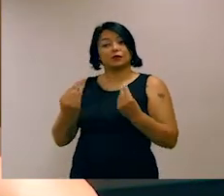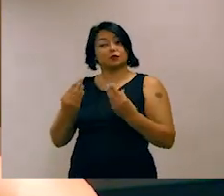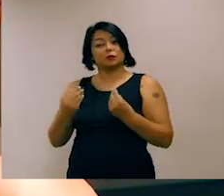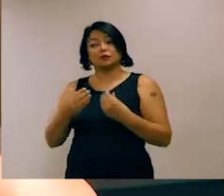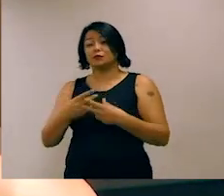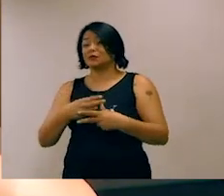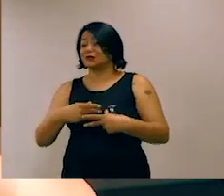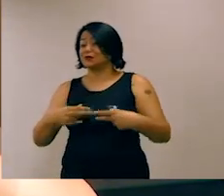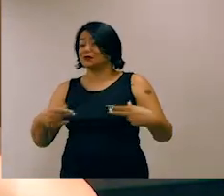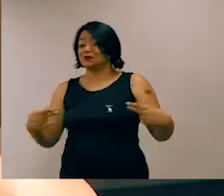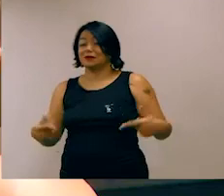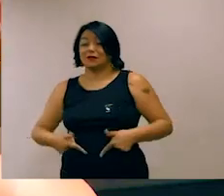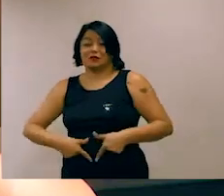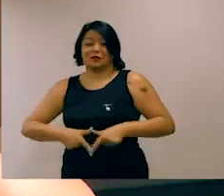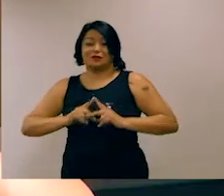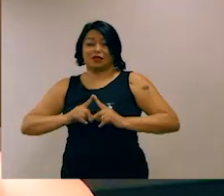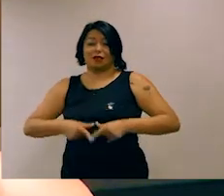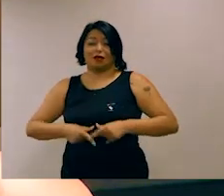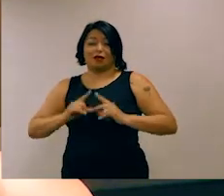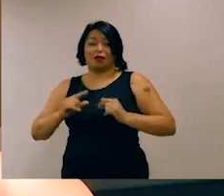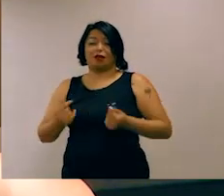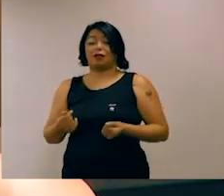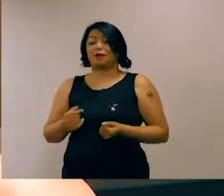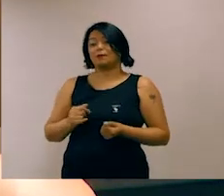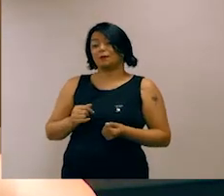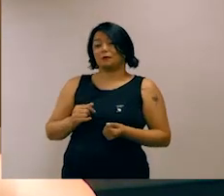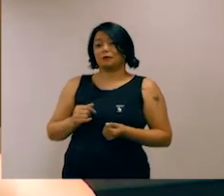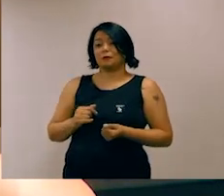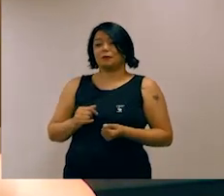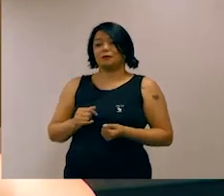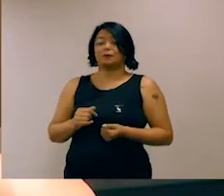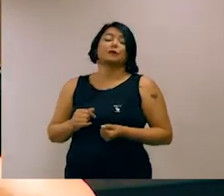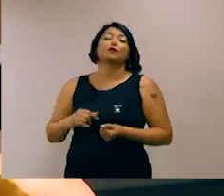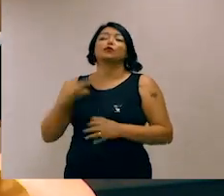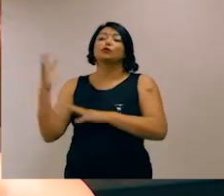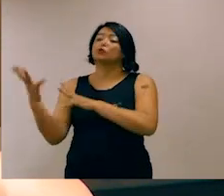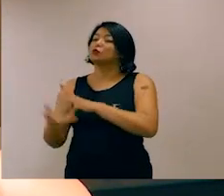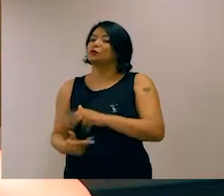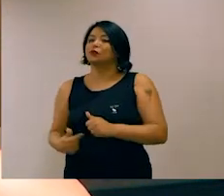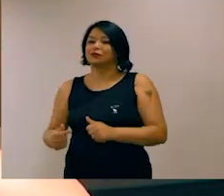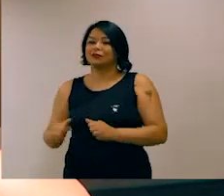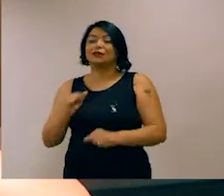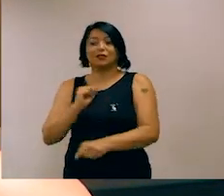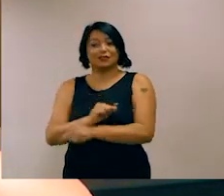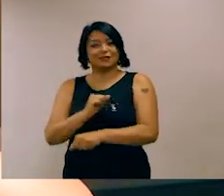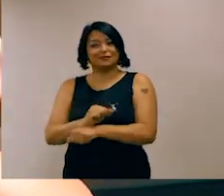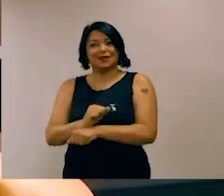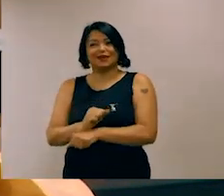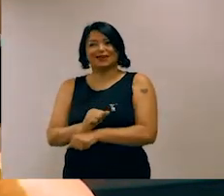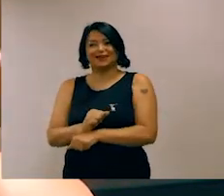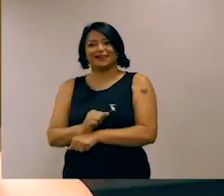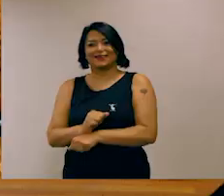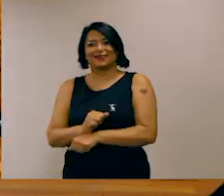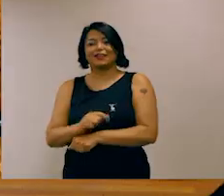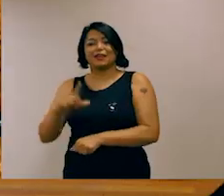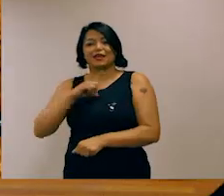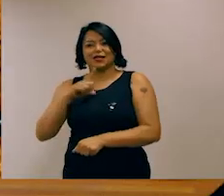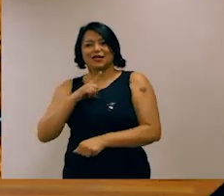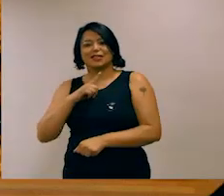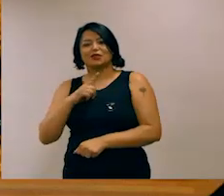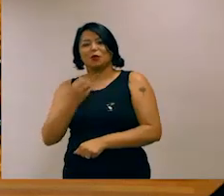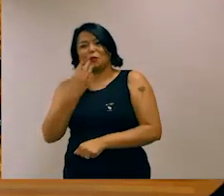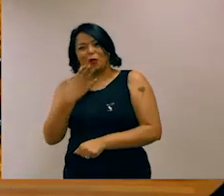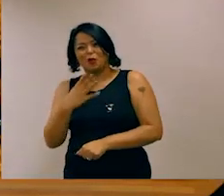hope we can do good everywhere we are. So okay. Really open. Okay. Not ask for